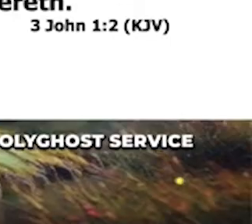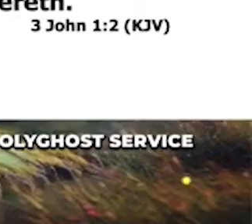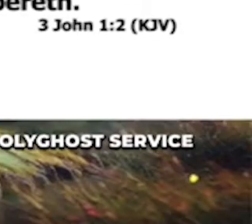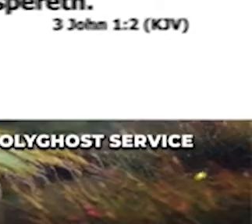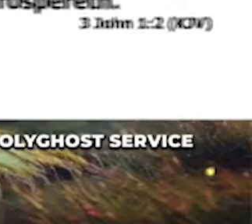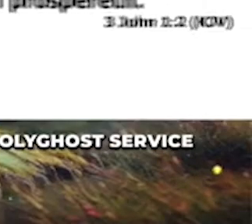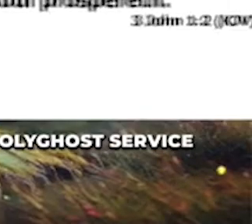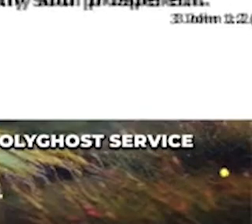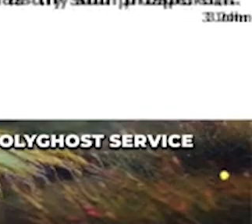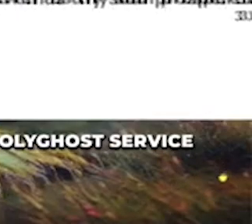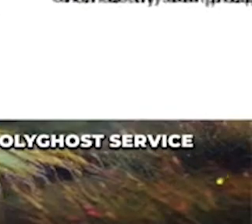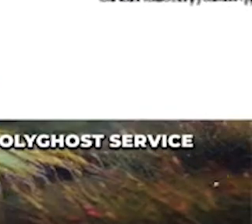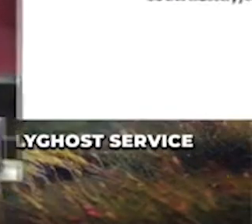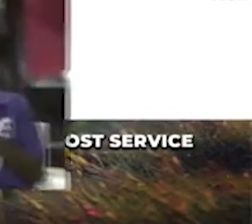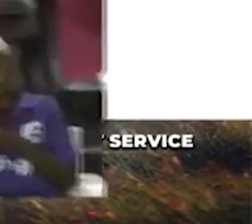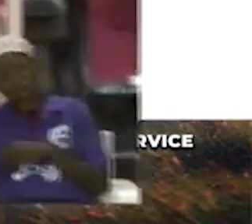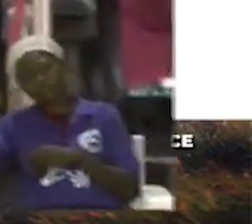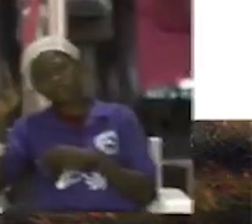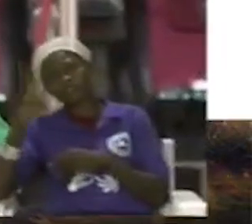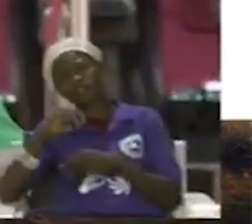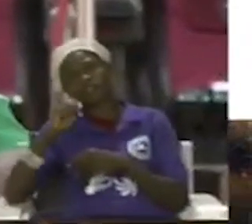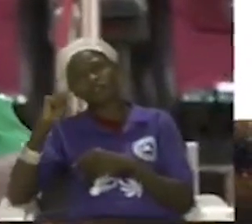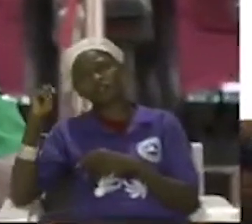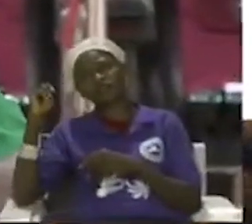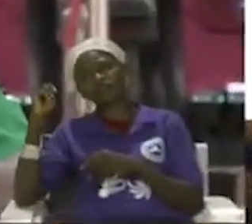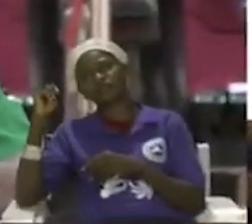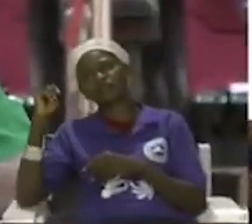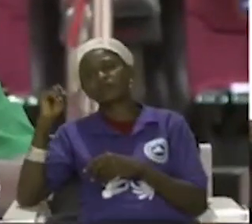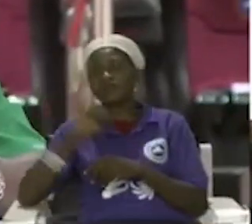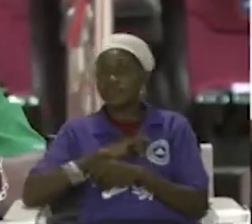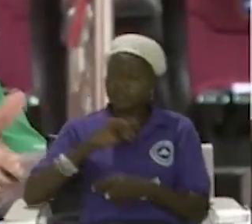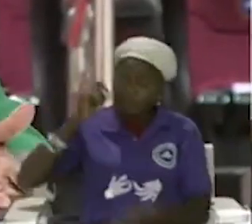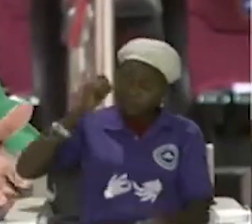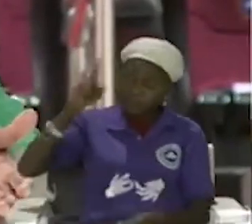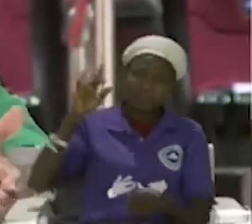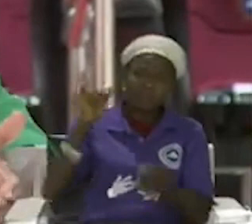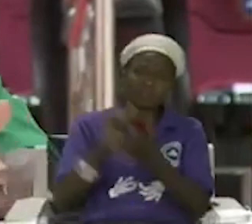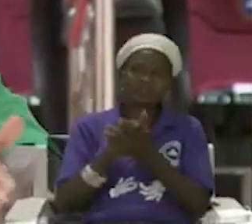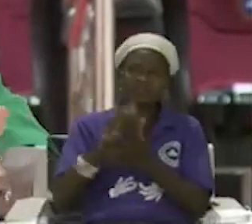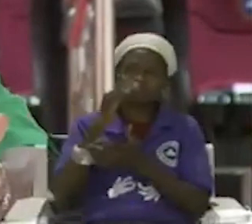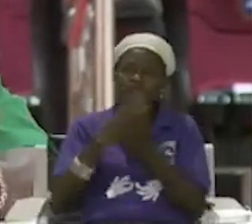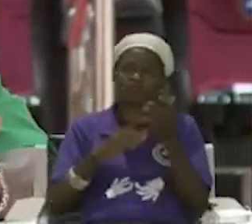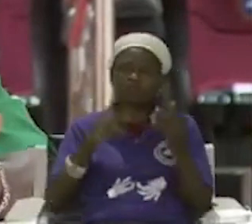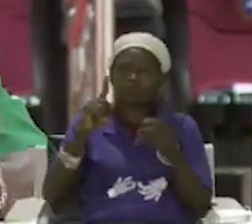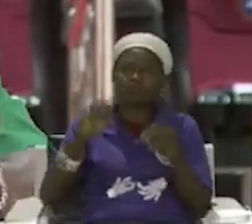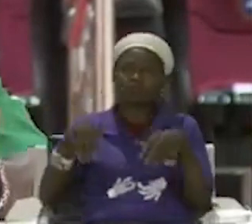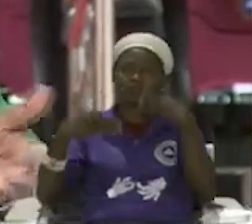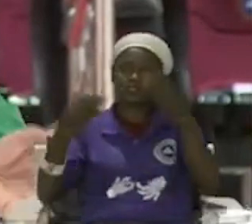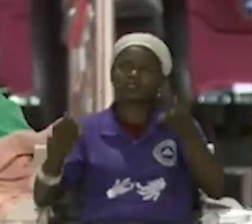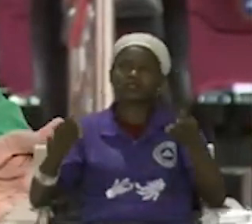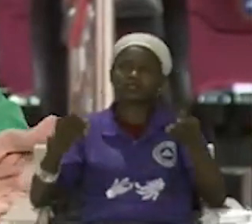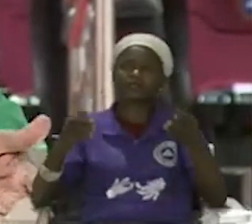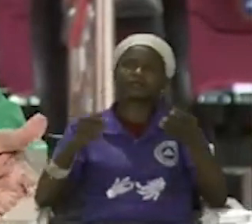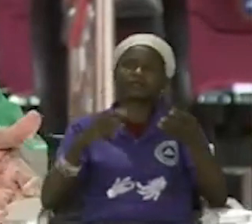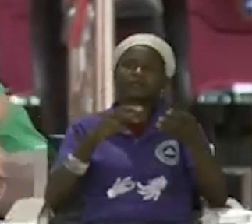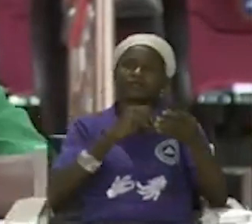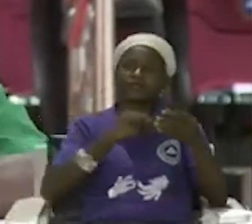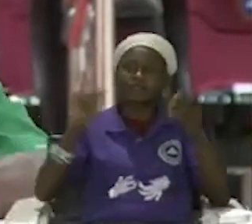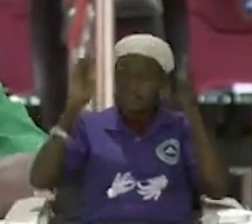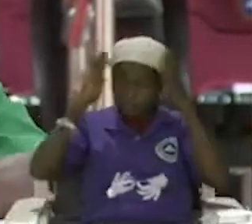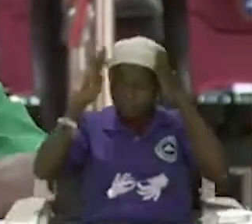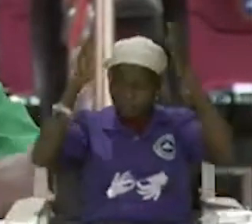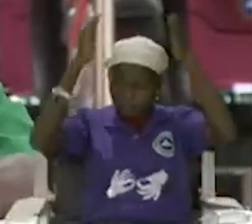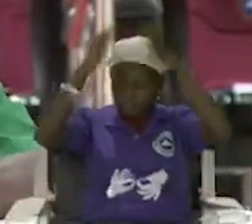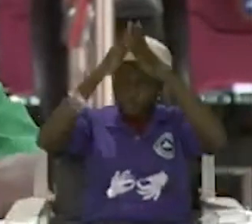You need to understand that. I understand that someone gave a bishop a